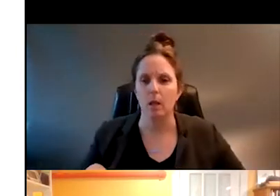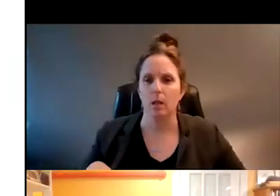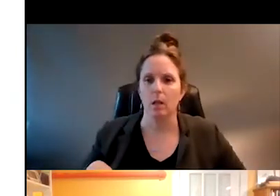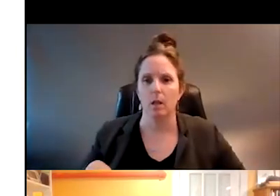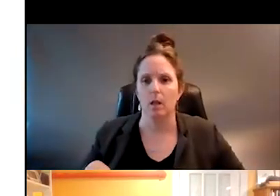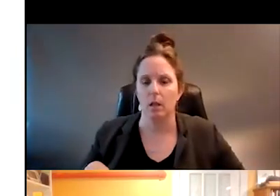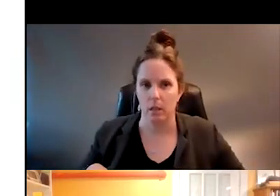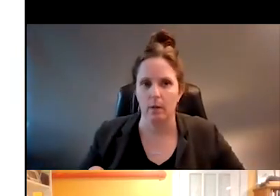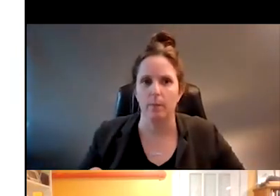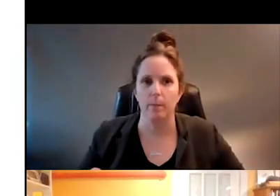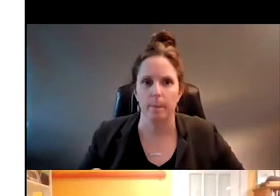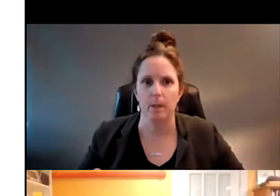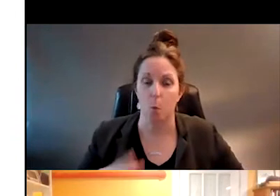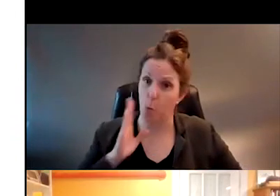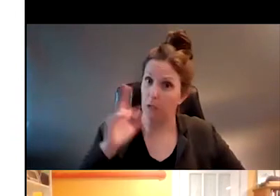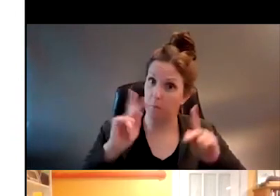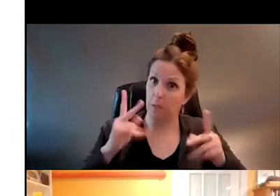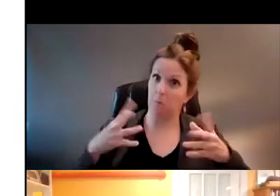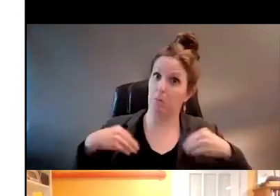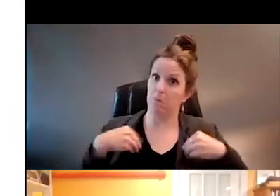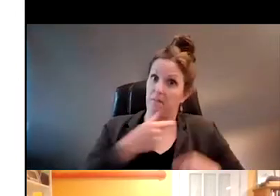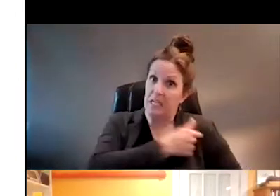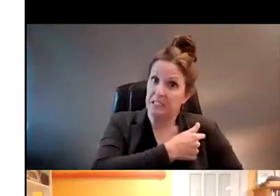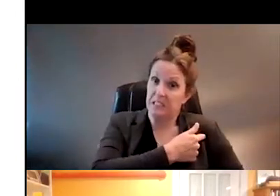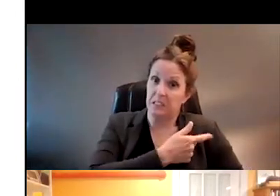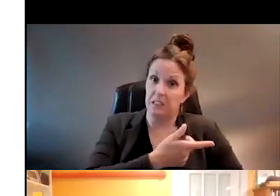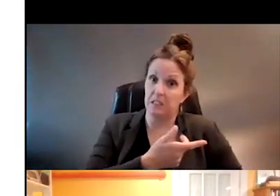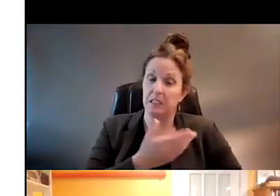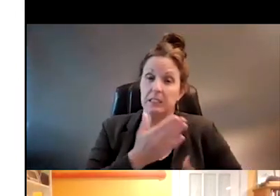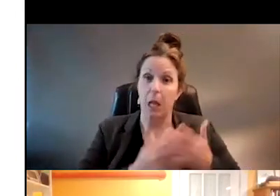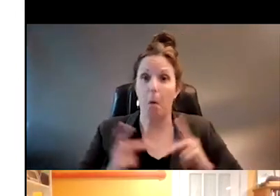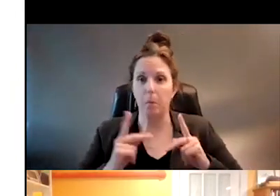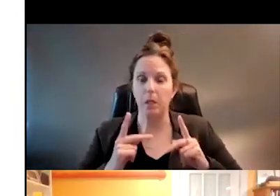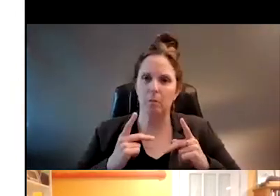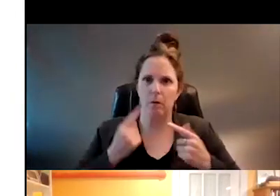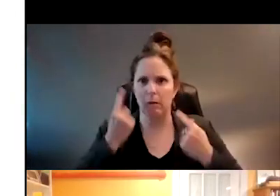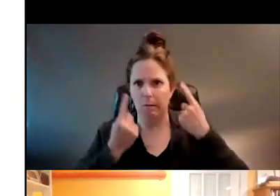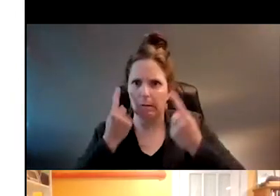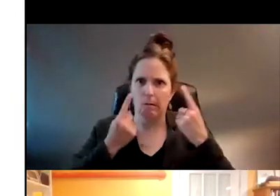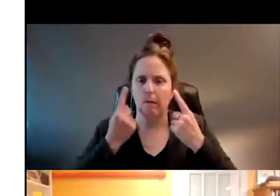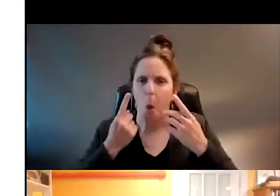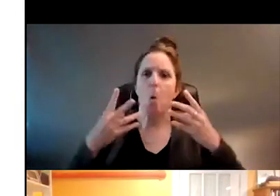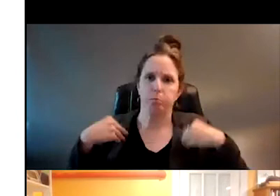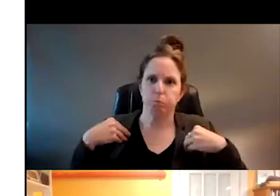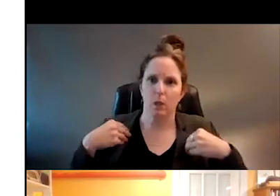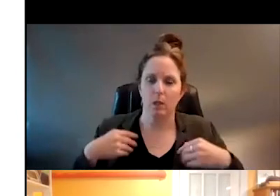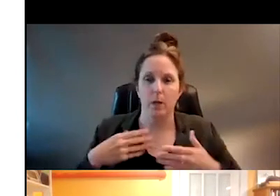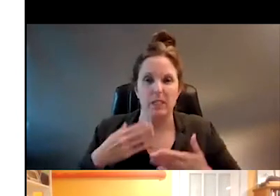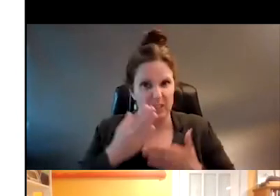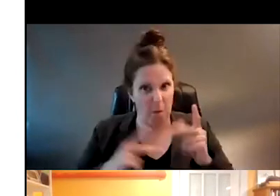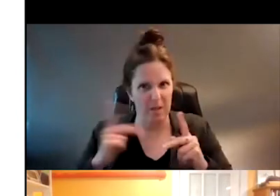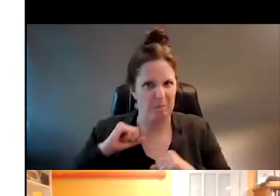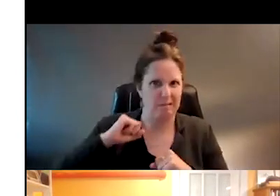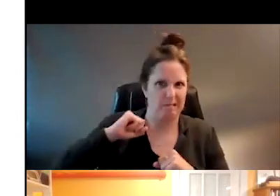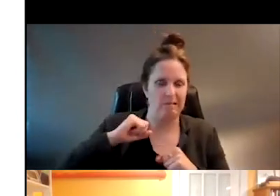the vaccine? And some of us, or may you have worked through this and overcome it, may have had vaccine hesitancy. Oh, I